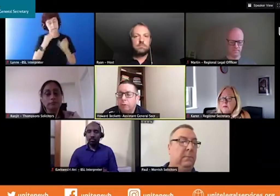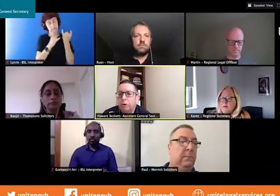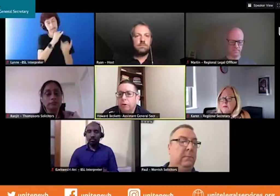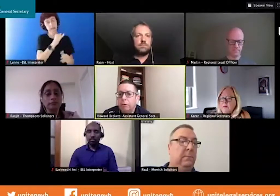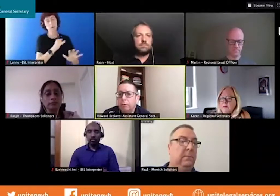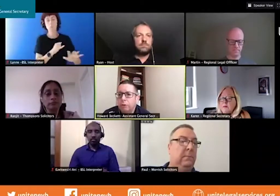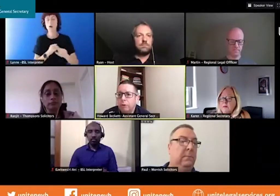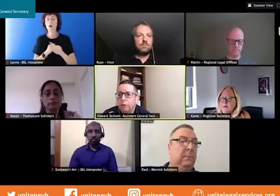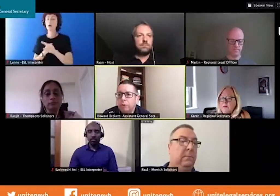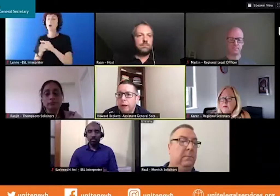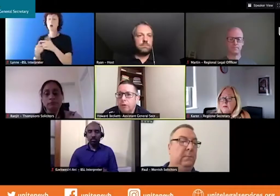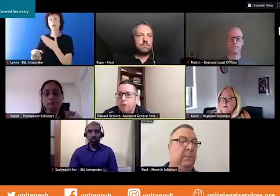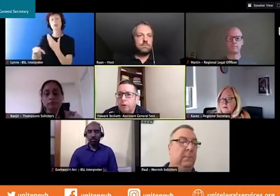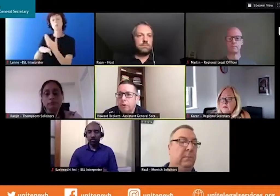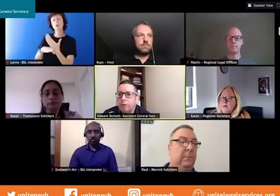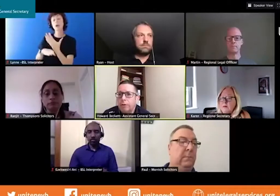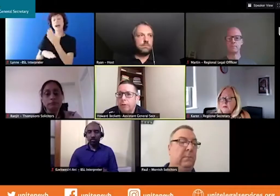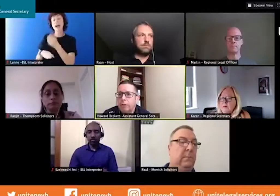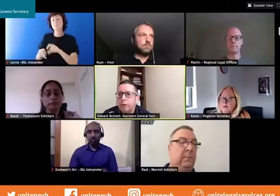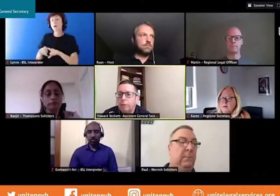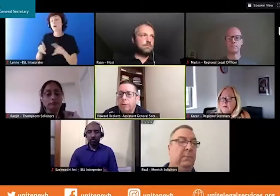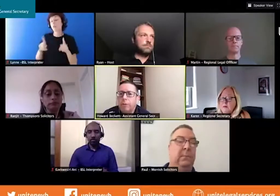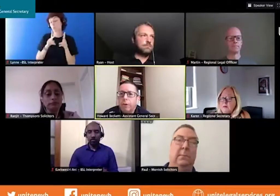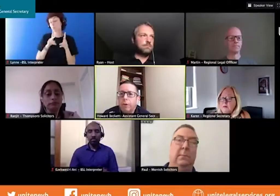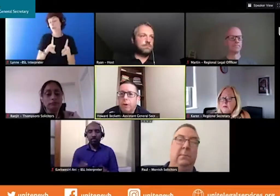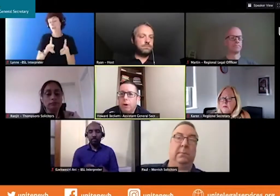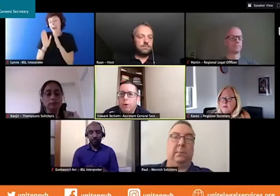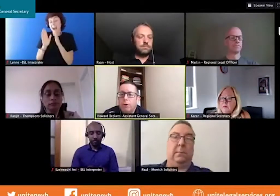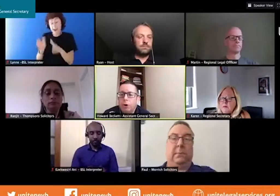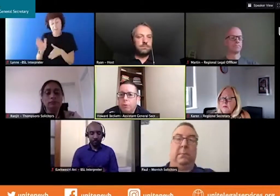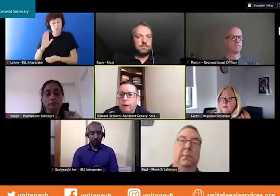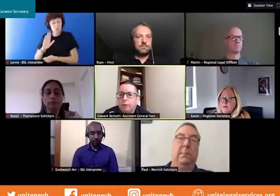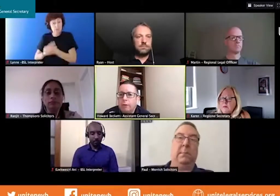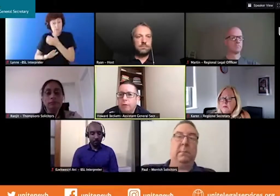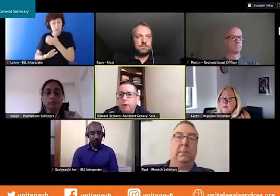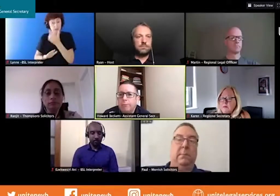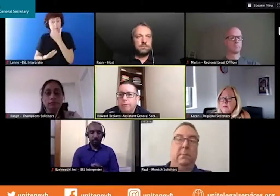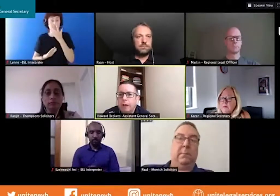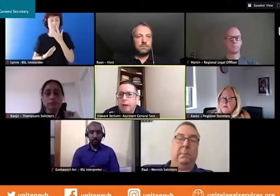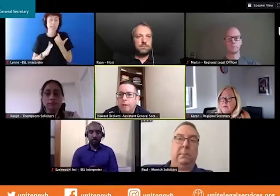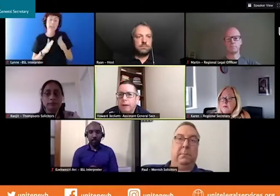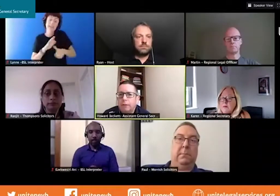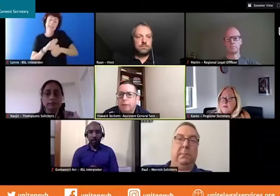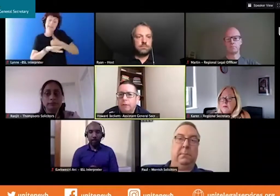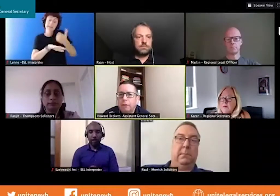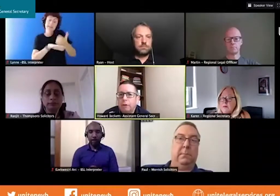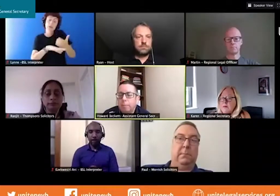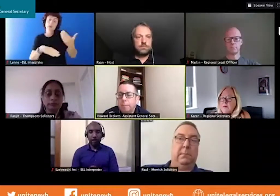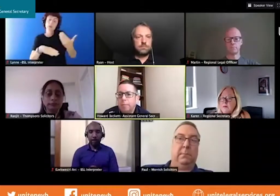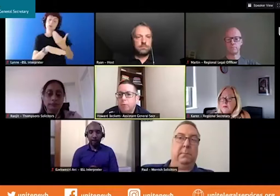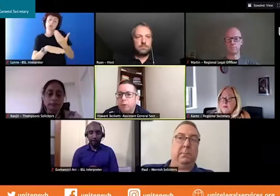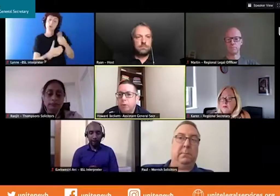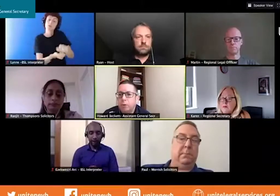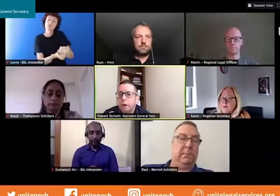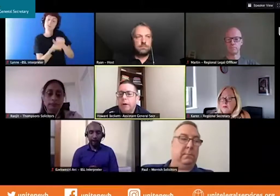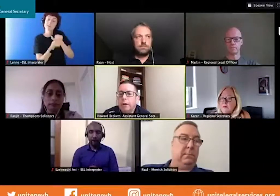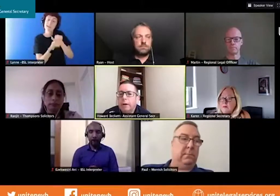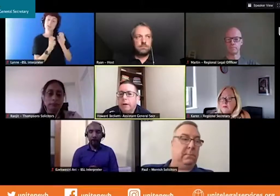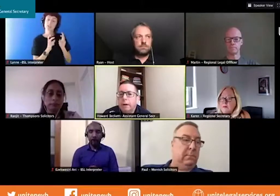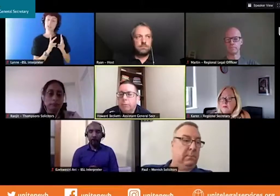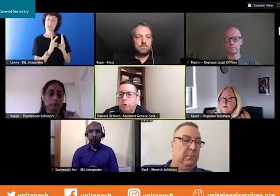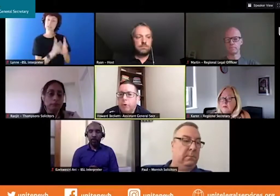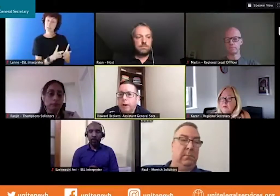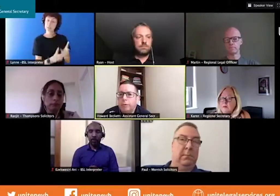an alternative to redundancy, and that alternative is to place people on the job retention scheme. And as our members will know,